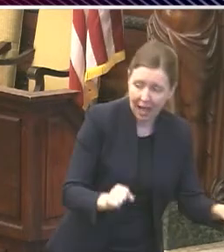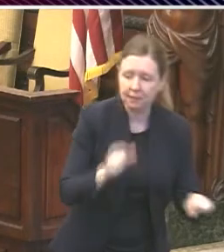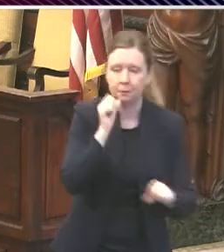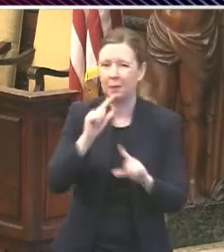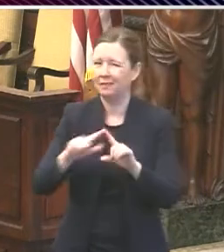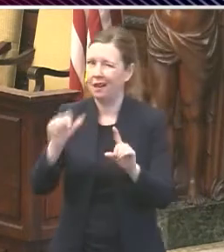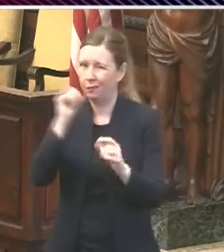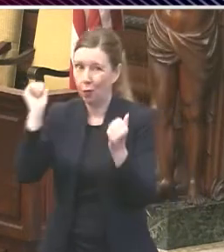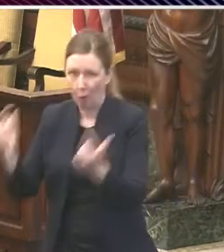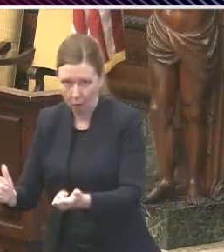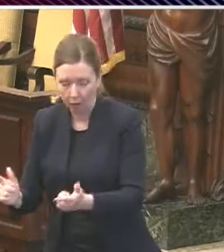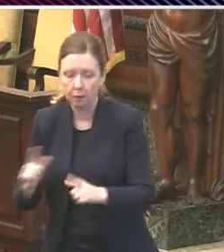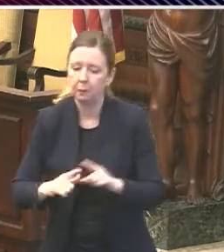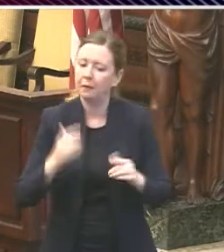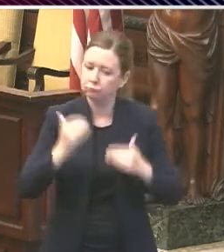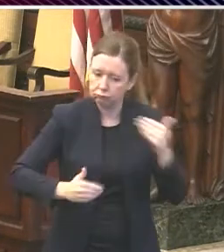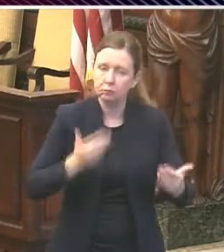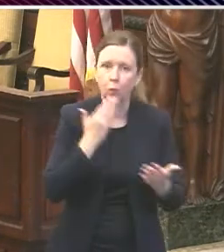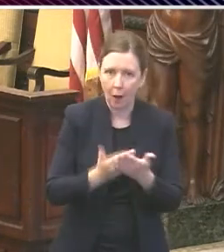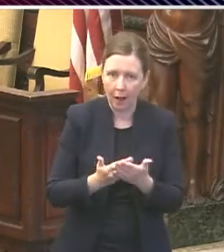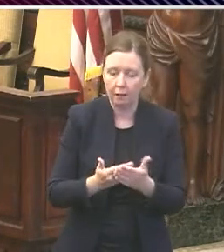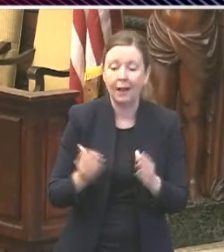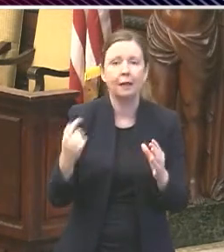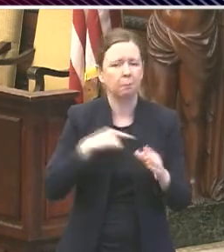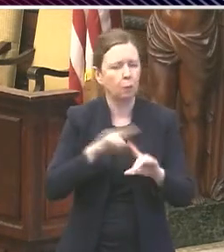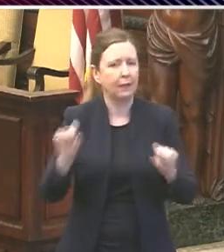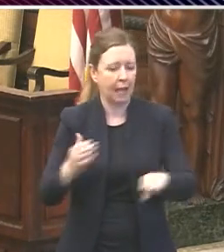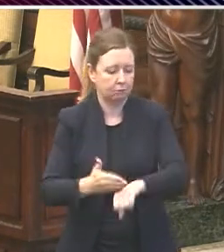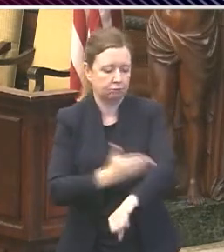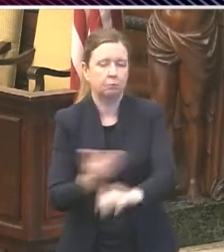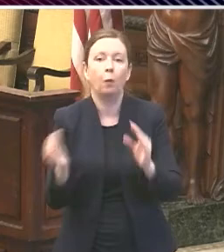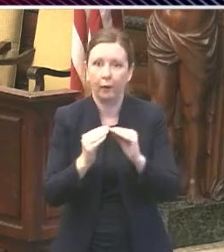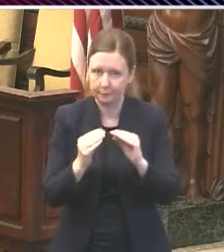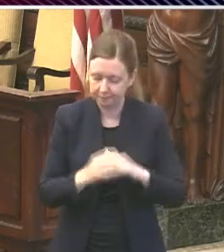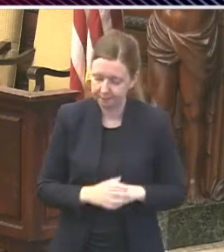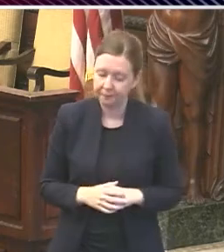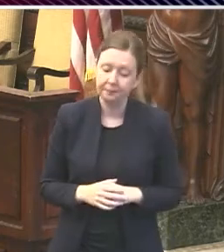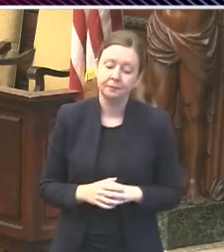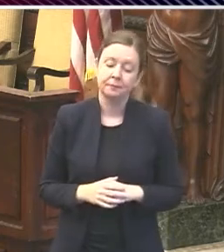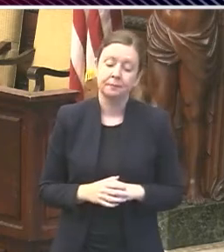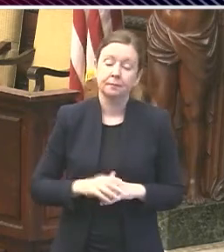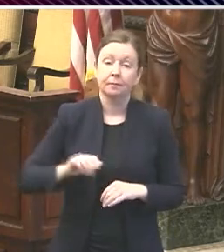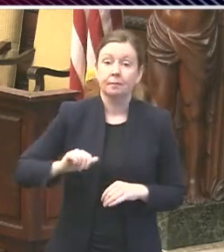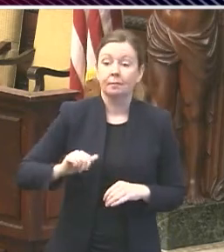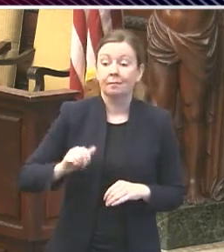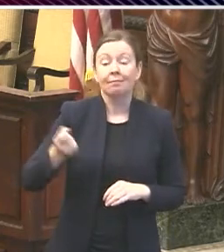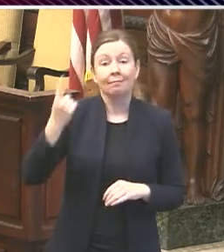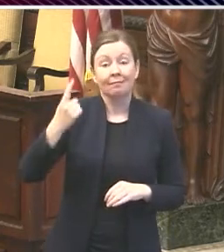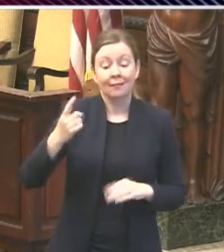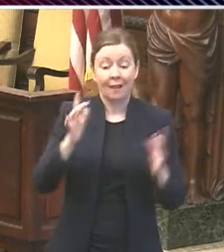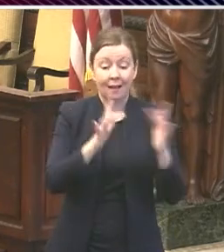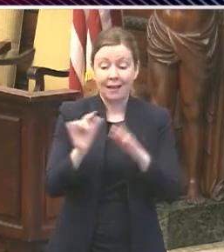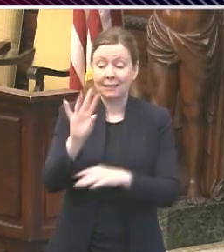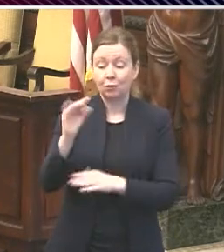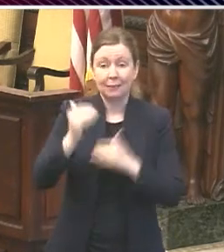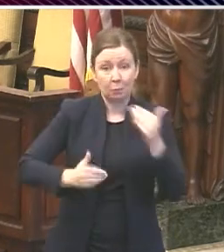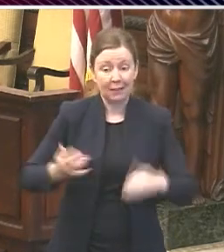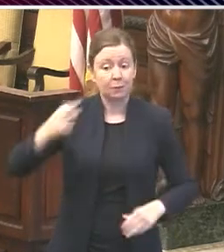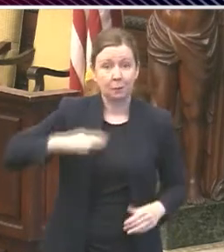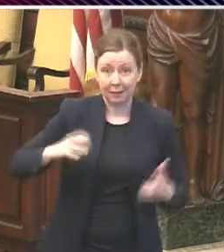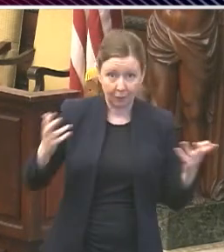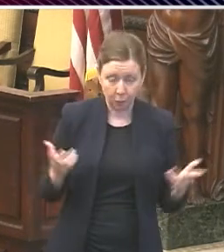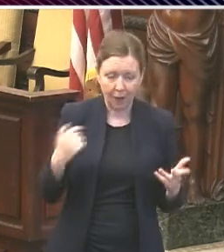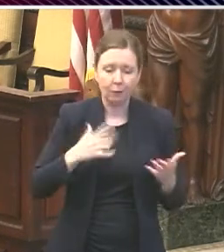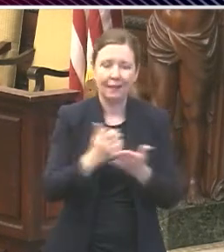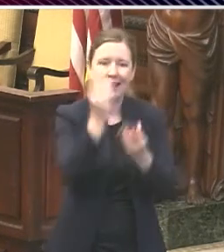people. And there's more progress we think we'll make with that. Now, the other benefit of the contact tracing process is it gives us information